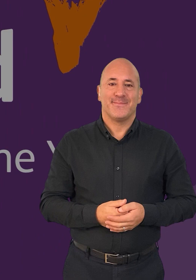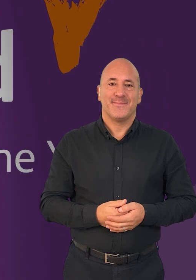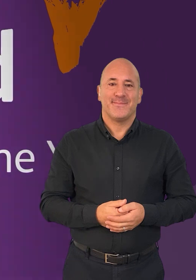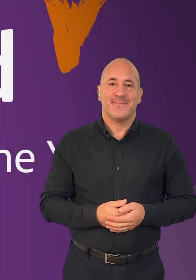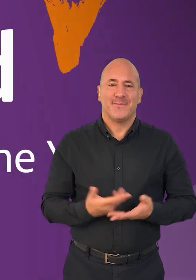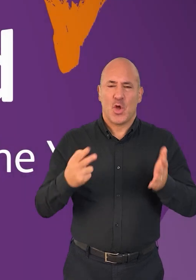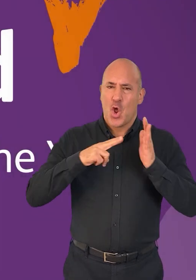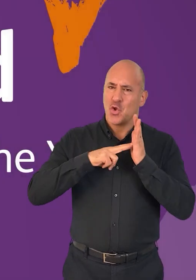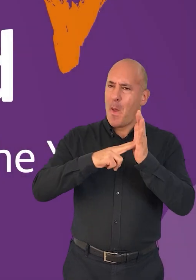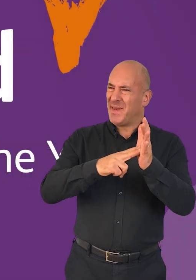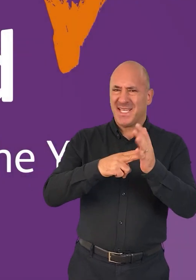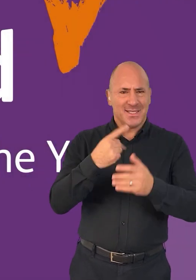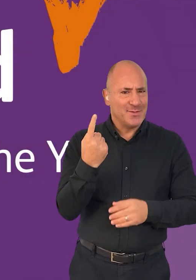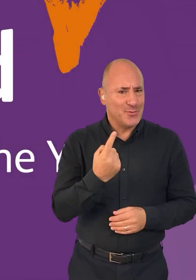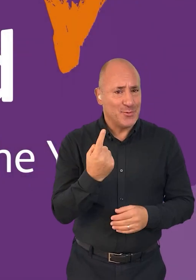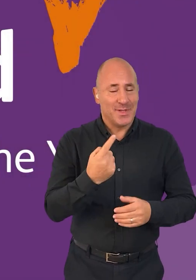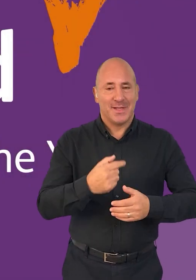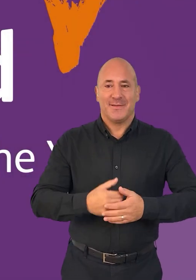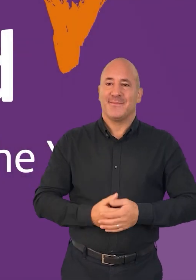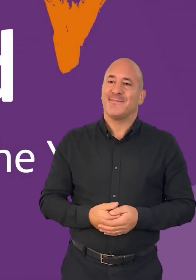The nominees are